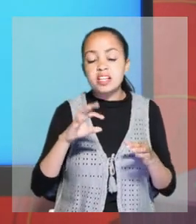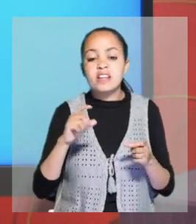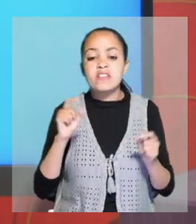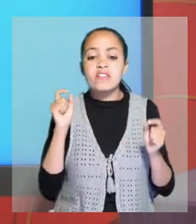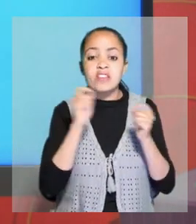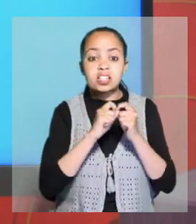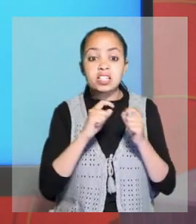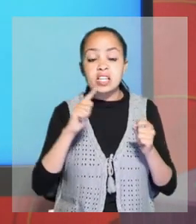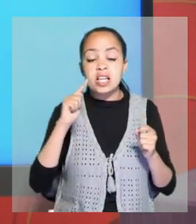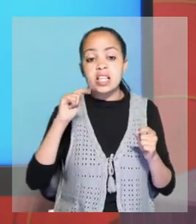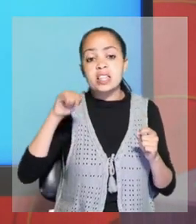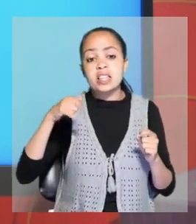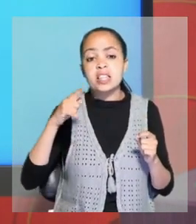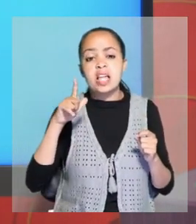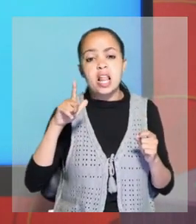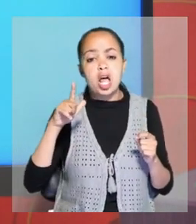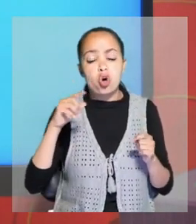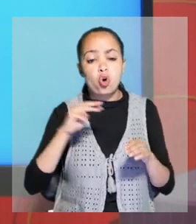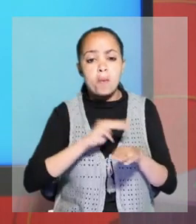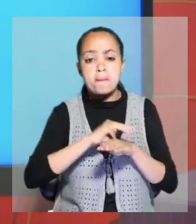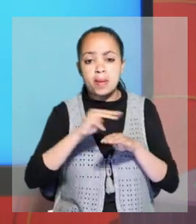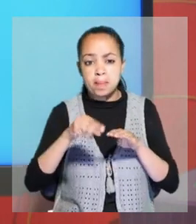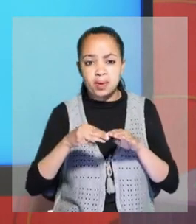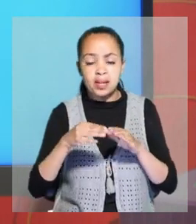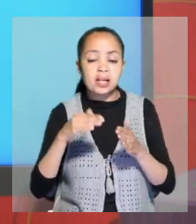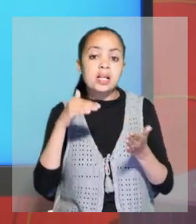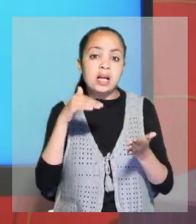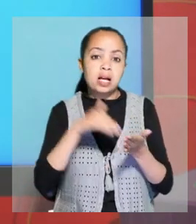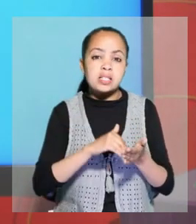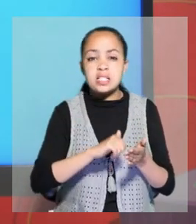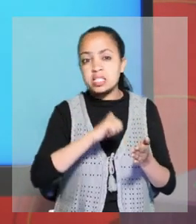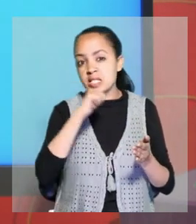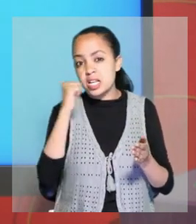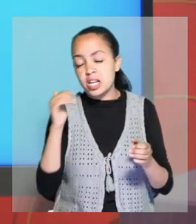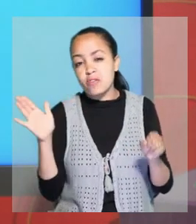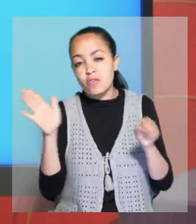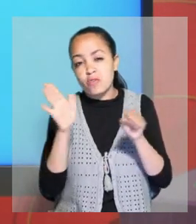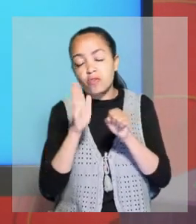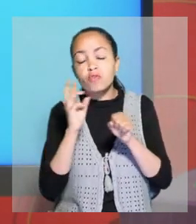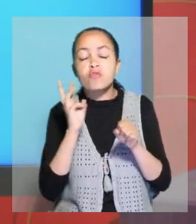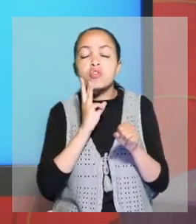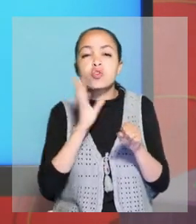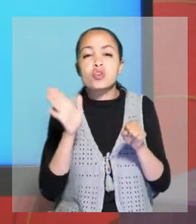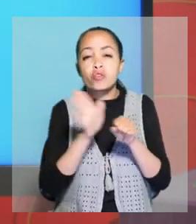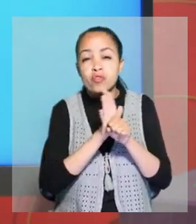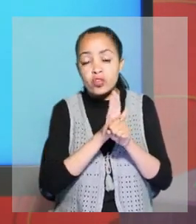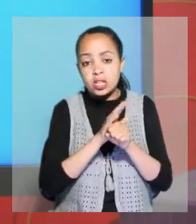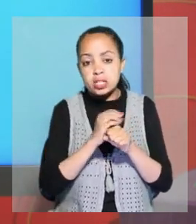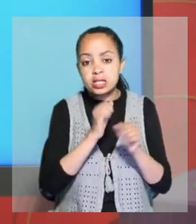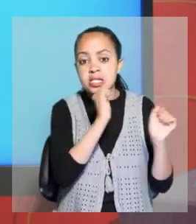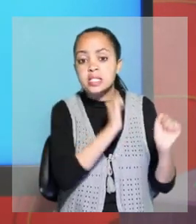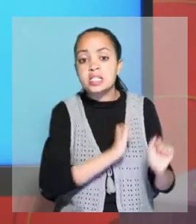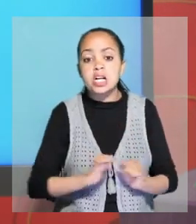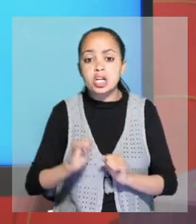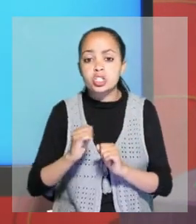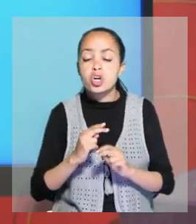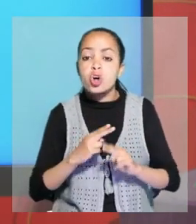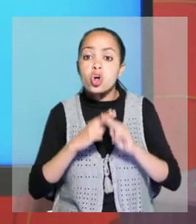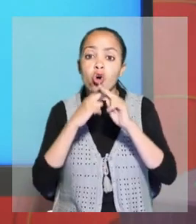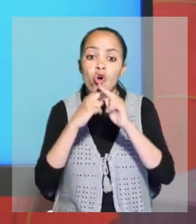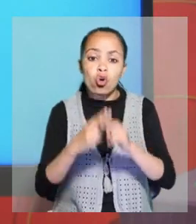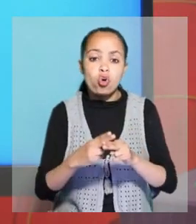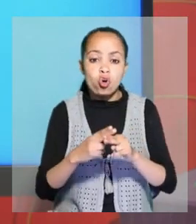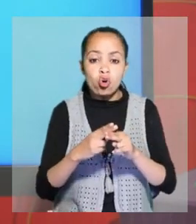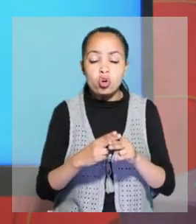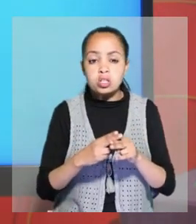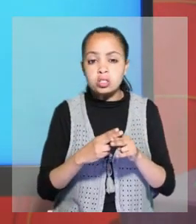membrane. Else, there is a presence of fluid-filled structure called fluid stroma that